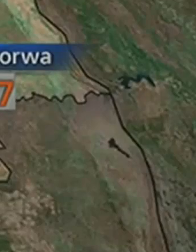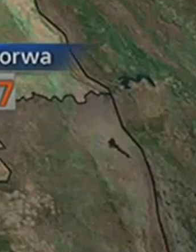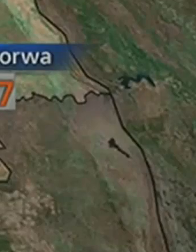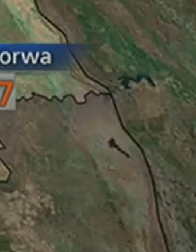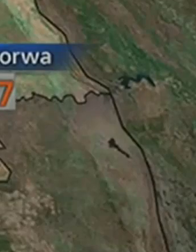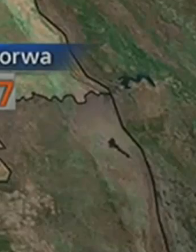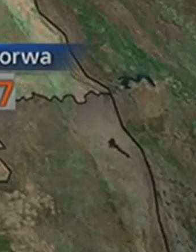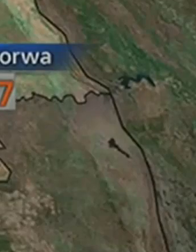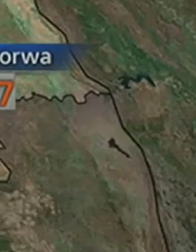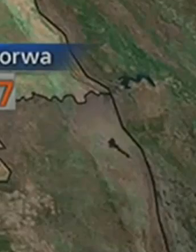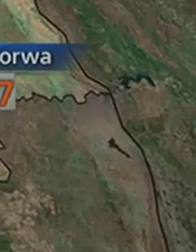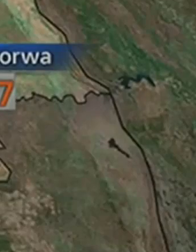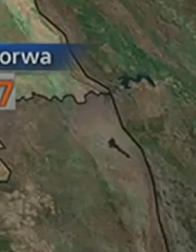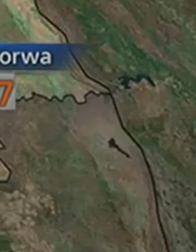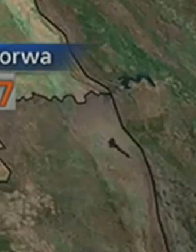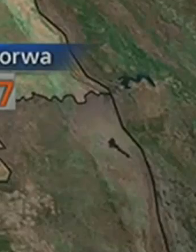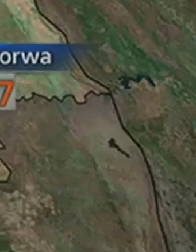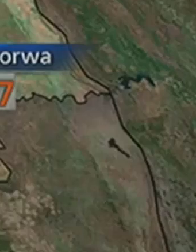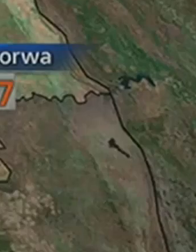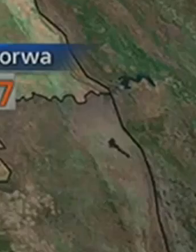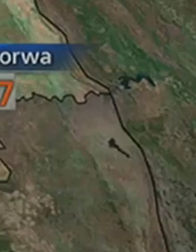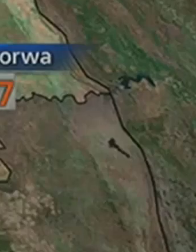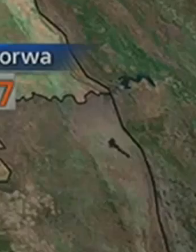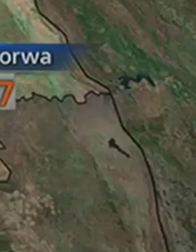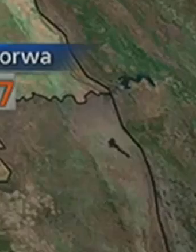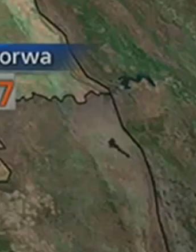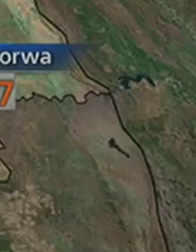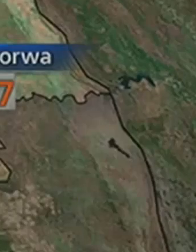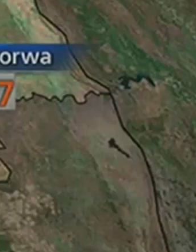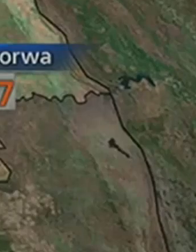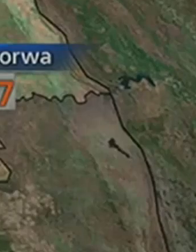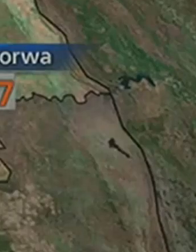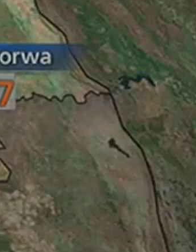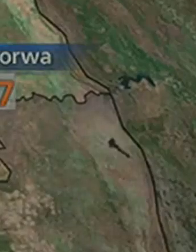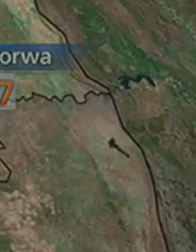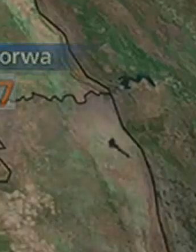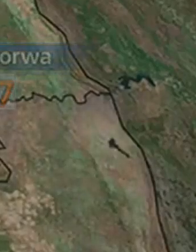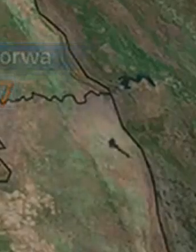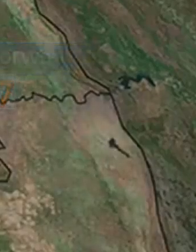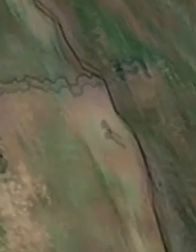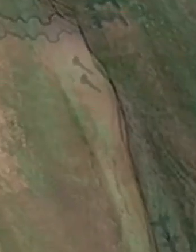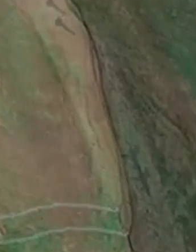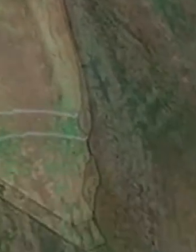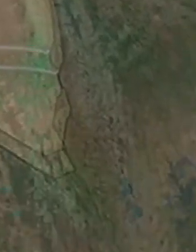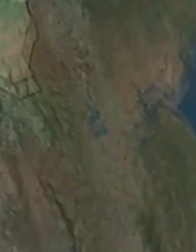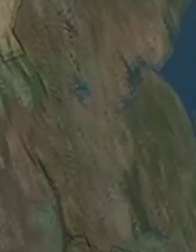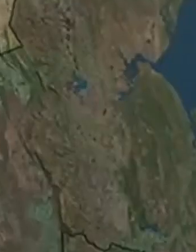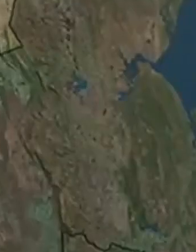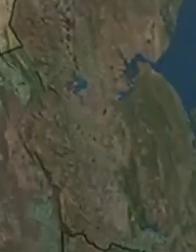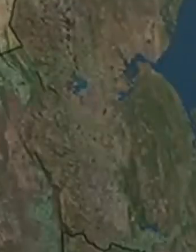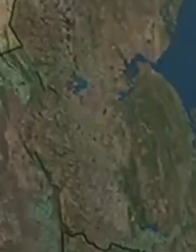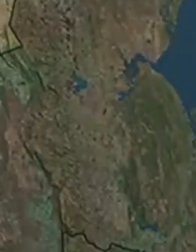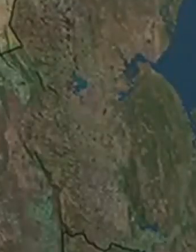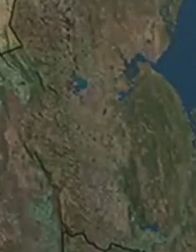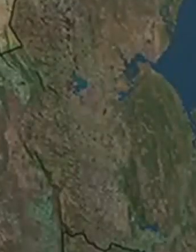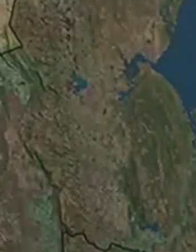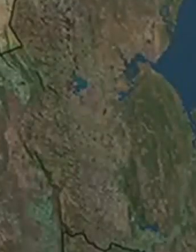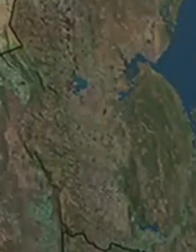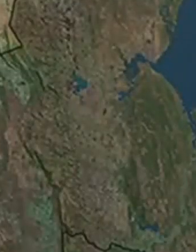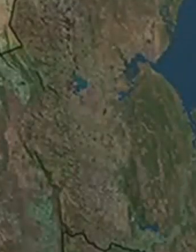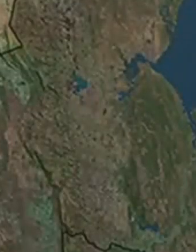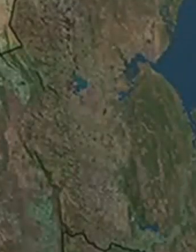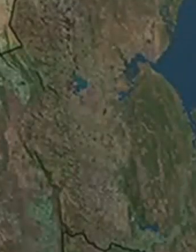go digrata di le 9 mme go tla nna mogotenyana ka digrata di le 27 Thohoyandou yona e tla beke mo go digrata di le 24.